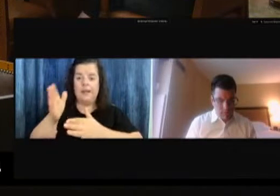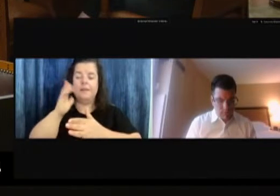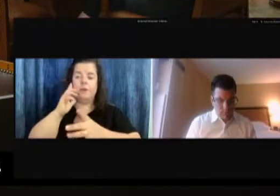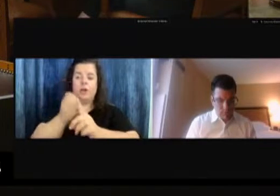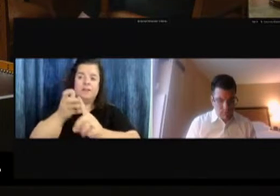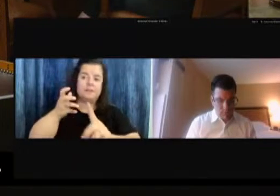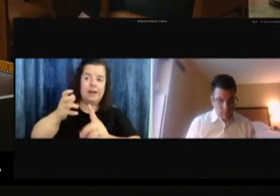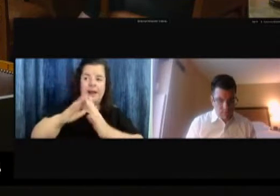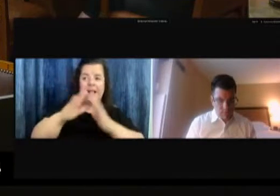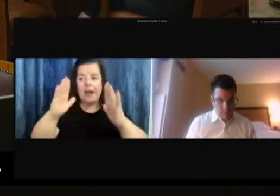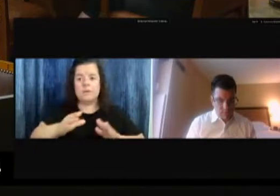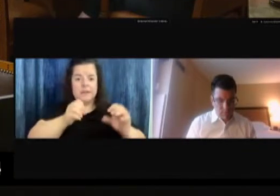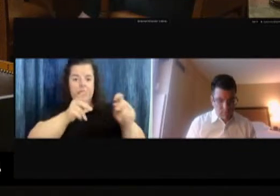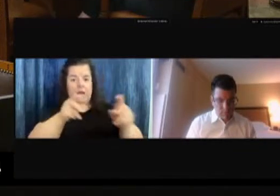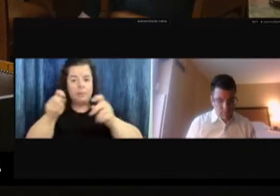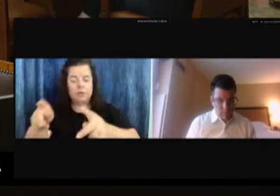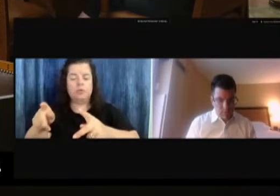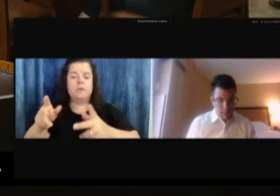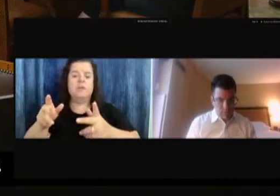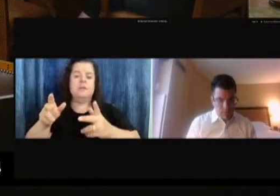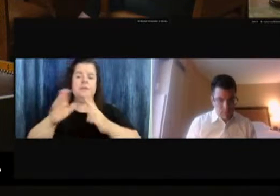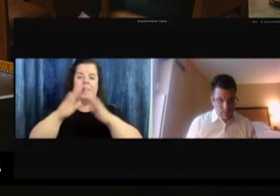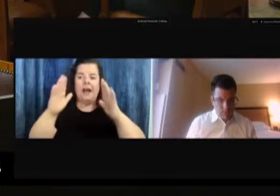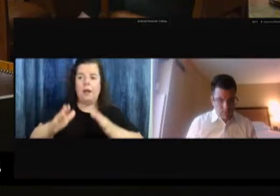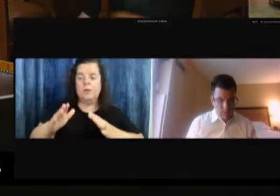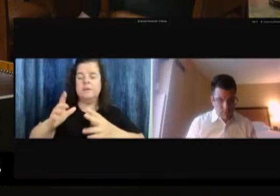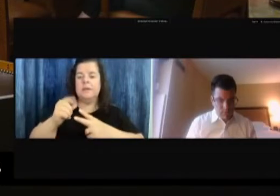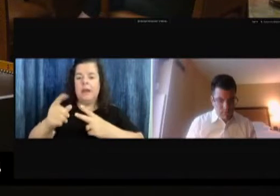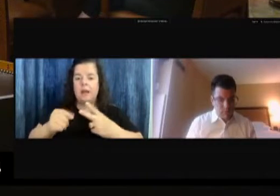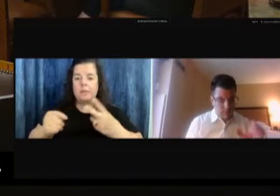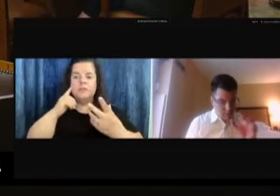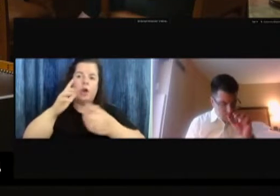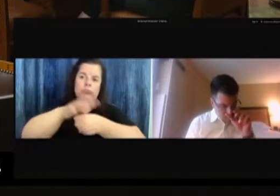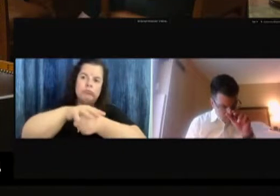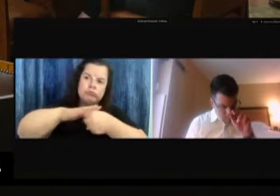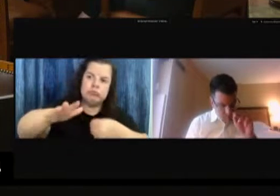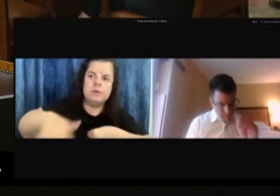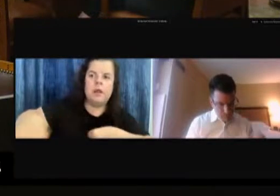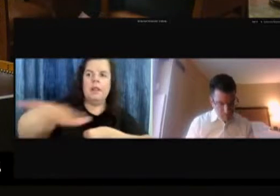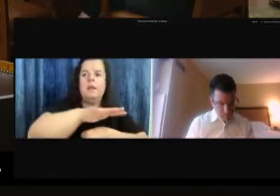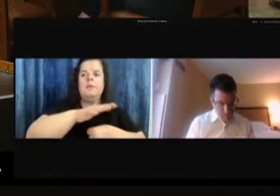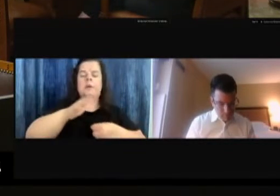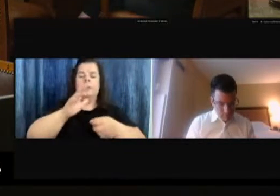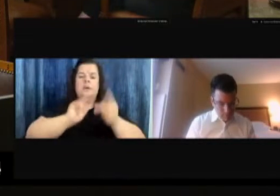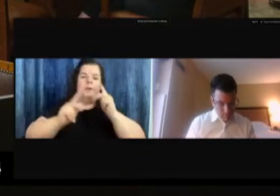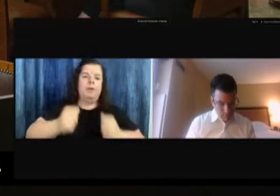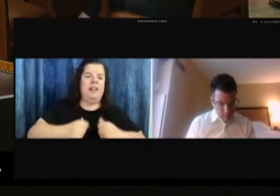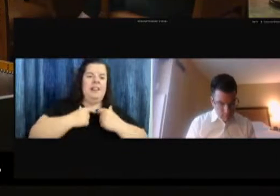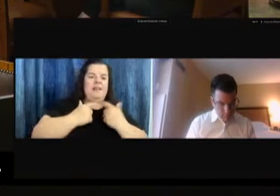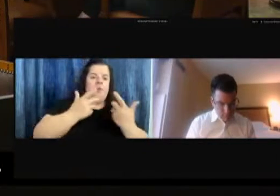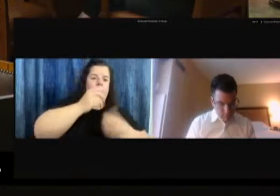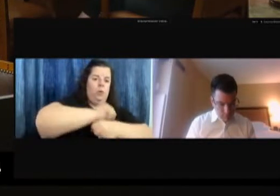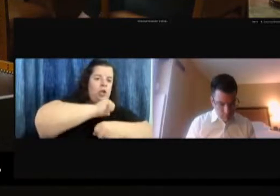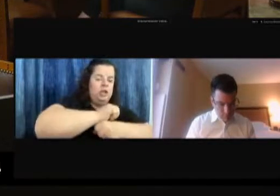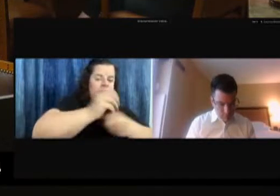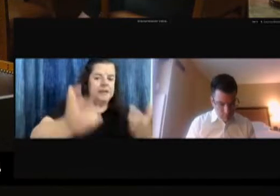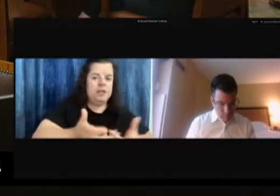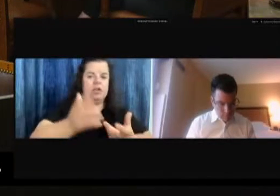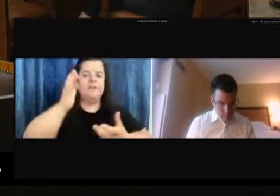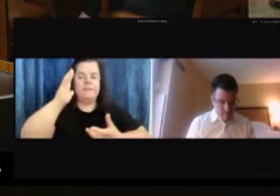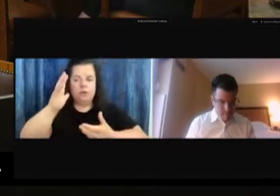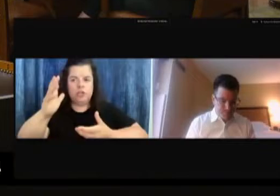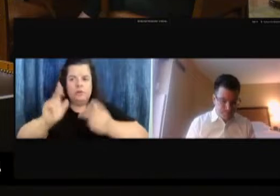housing options and opportunities for all of the region and for our employees and existing and future residents and